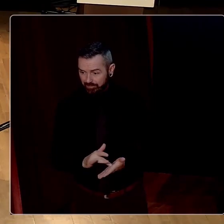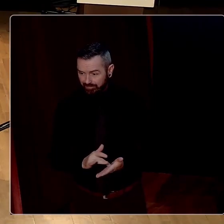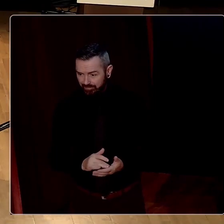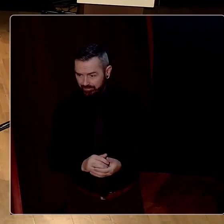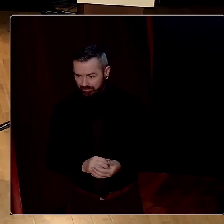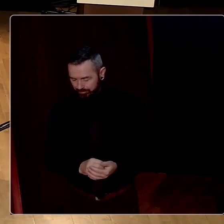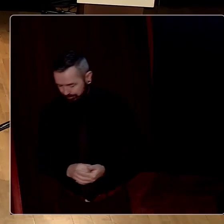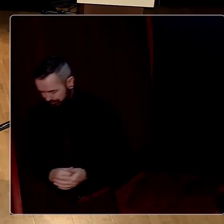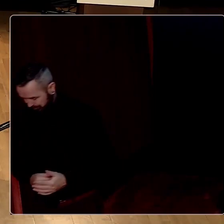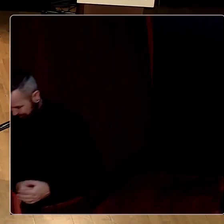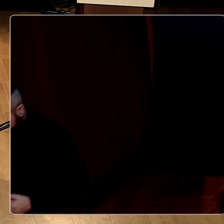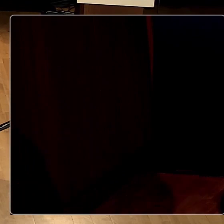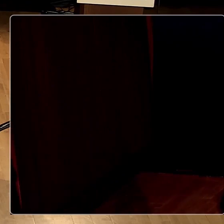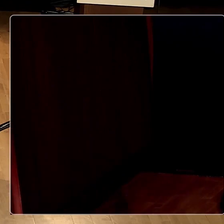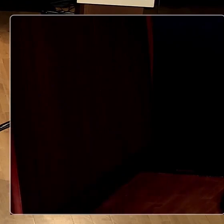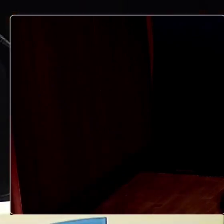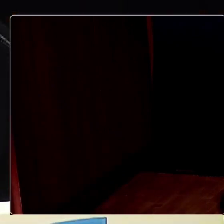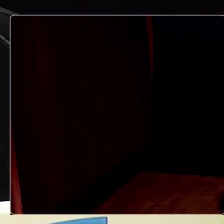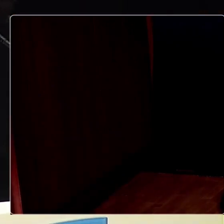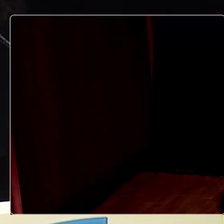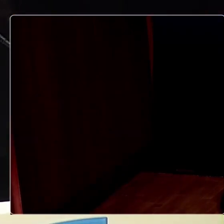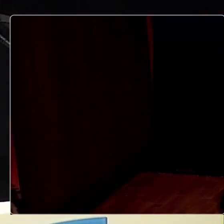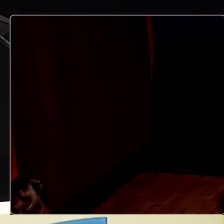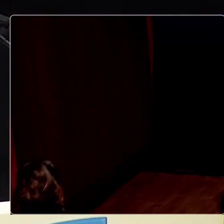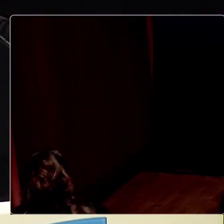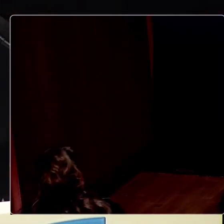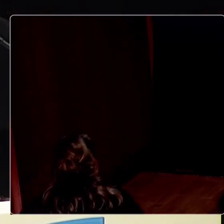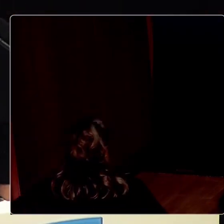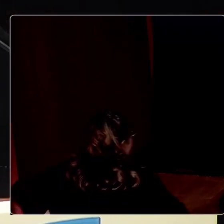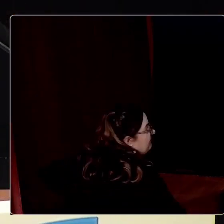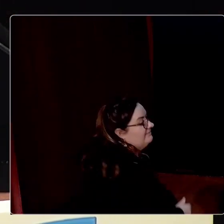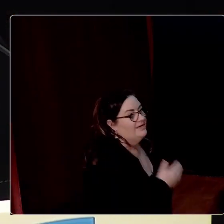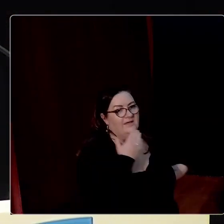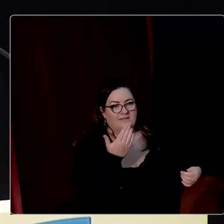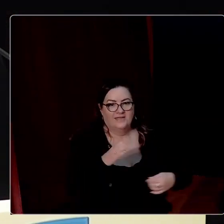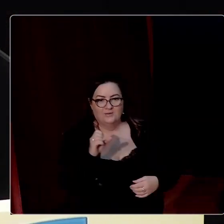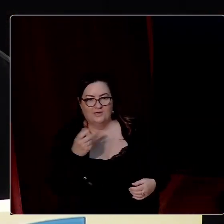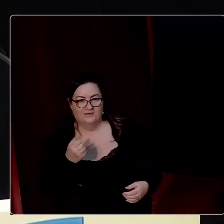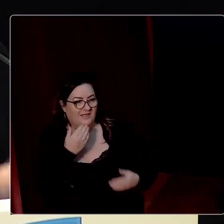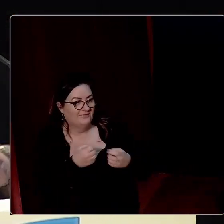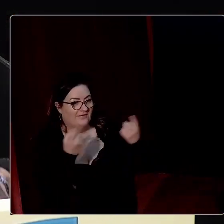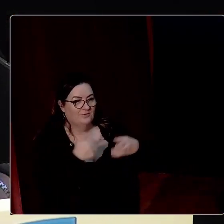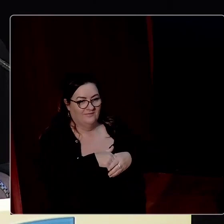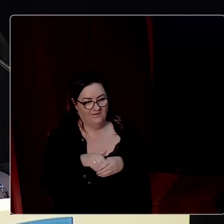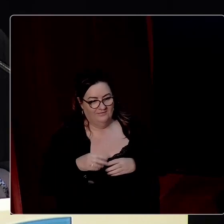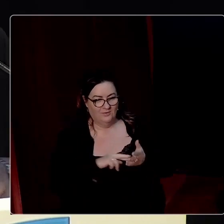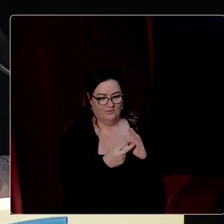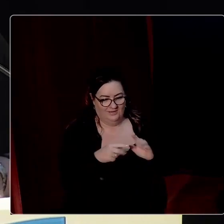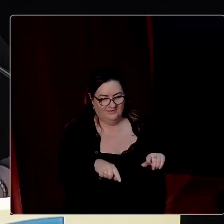Thank you. And thank you, Conor, and everybody who has been involved in organising this wonderful conference. And we had some